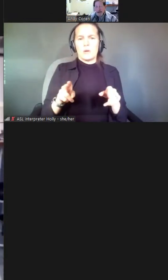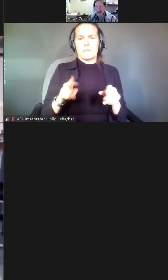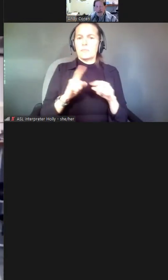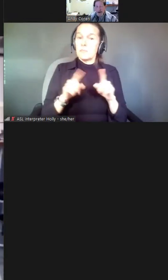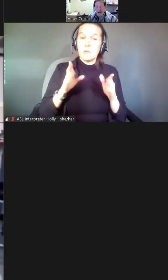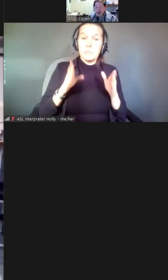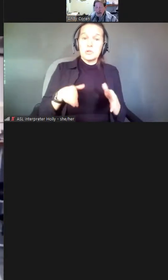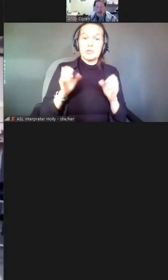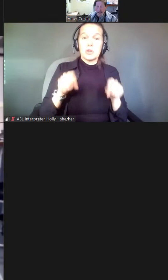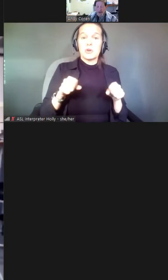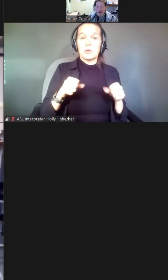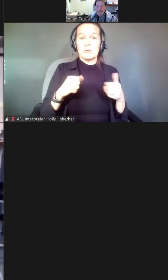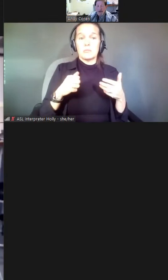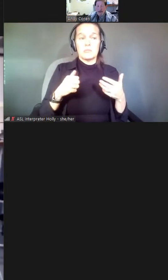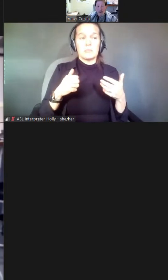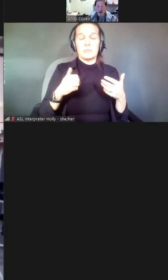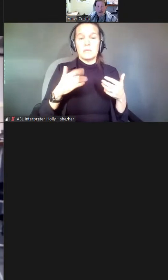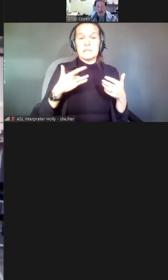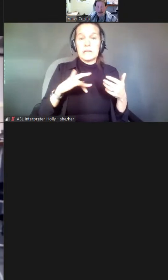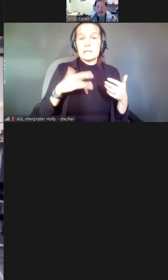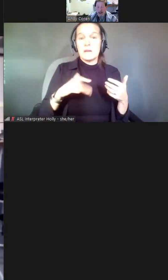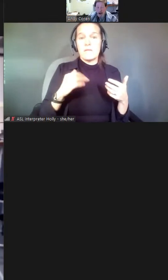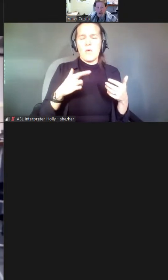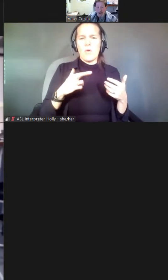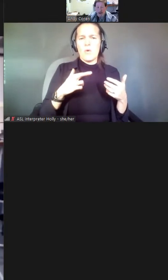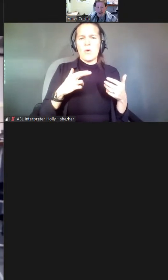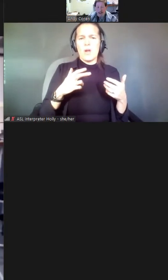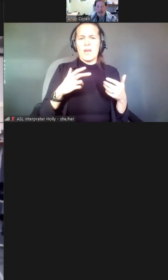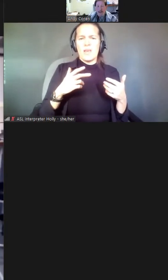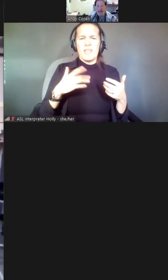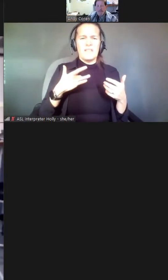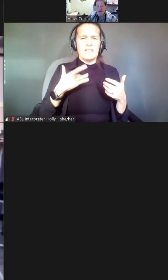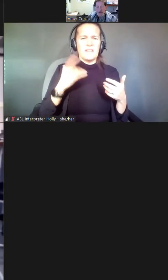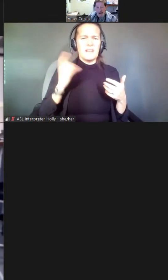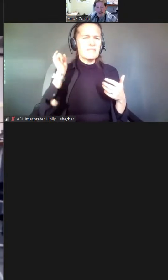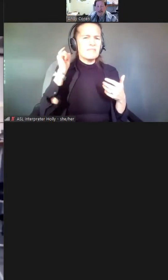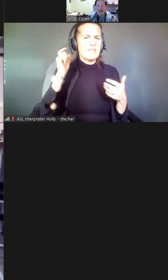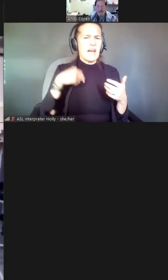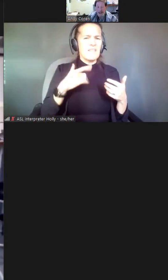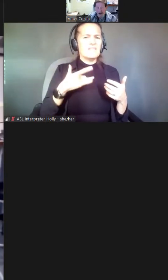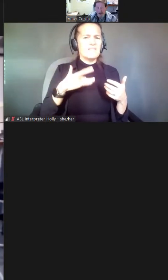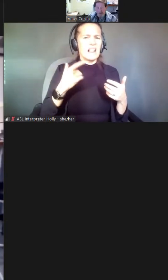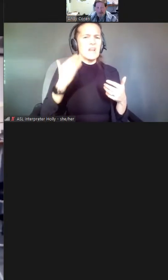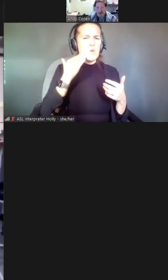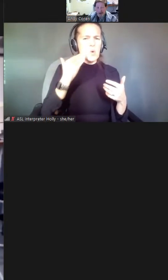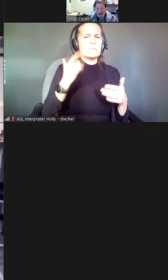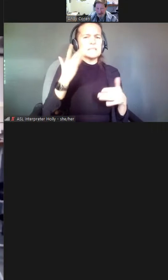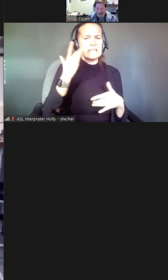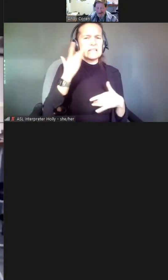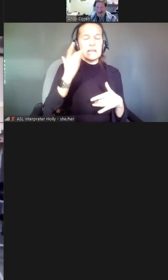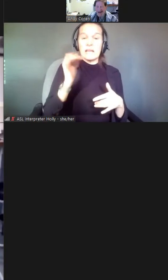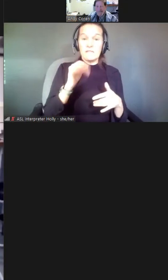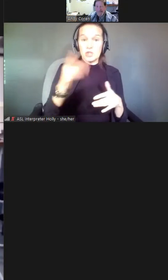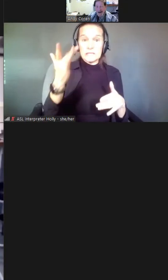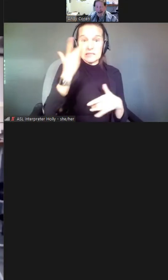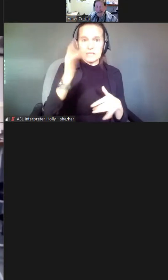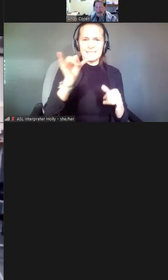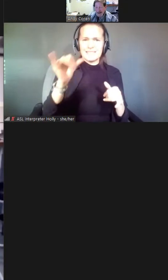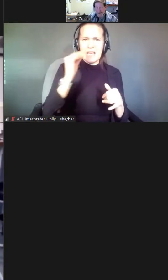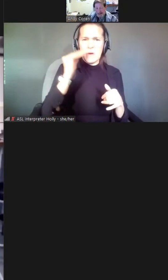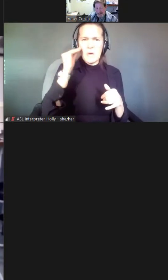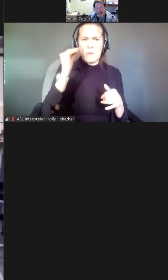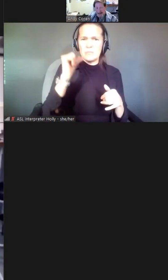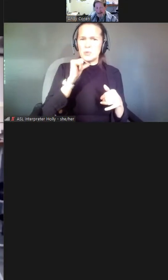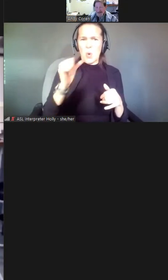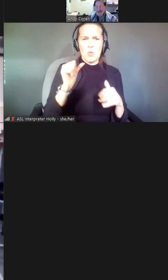infection in a certain area that they feel it more and they kind of know that they're sick. If you're sick, stay home. Don't risk it. And